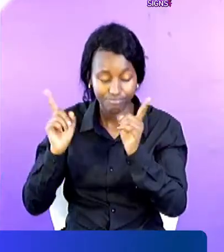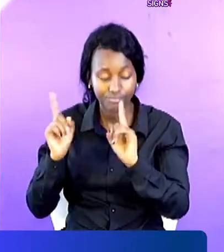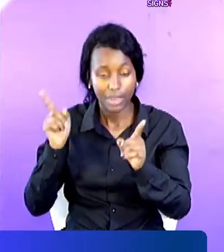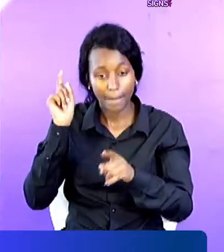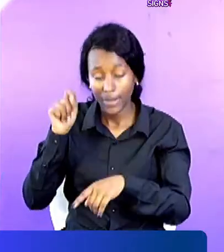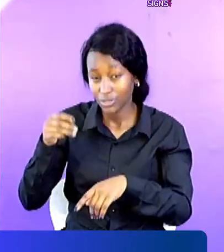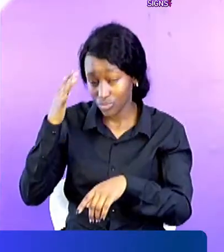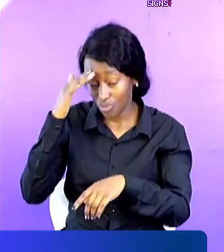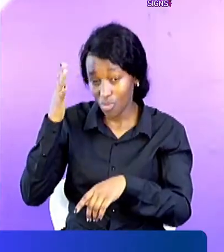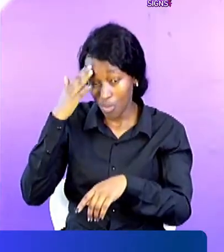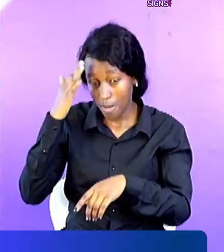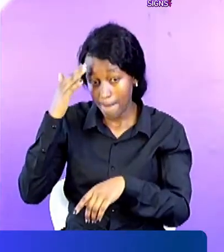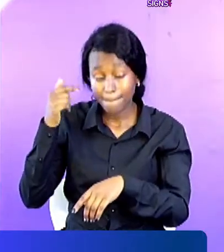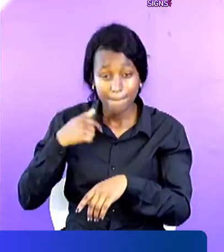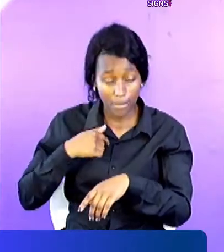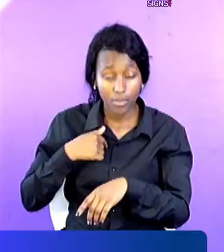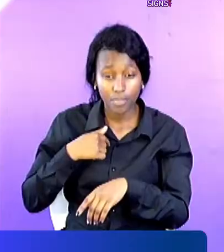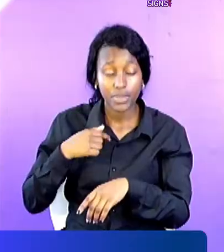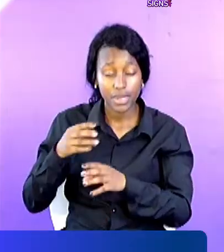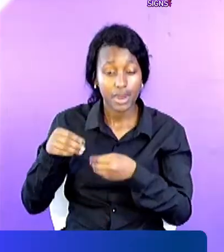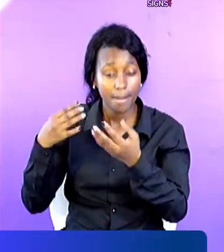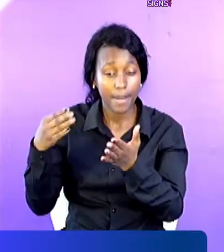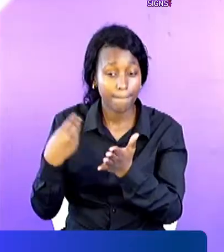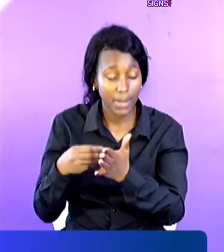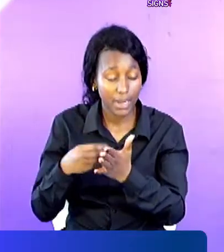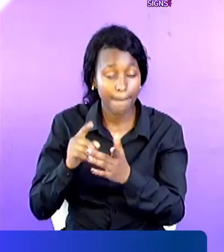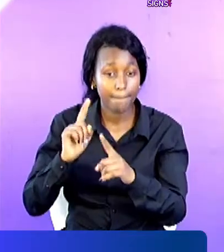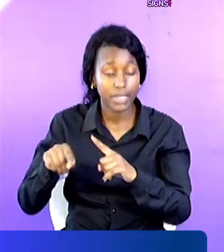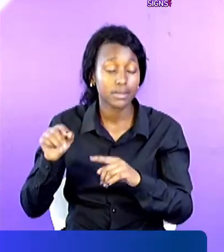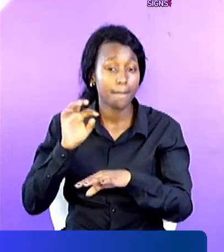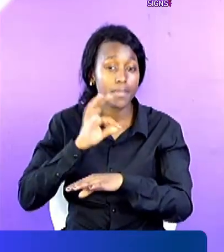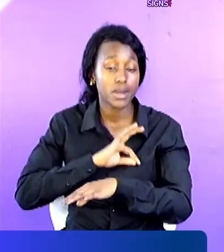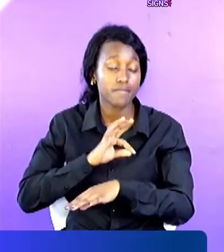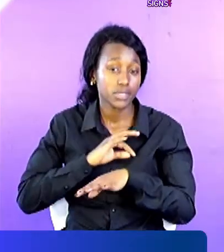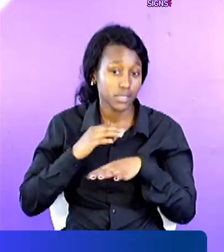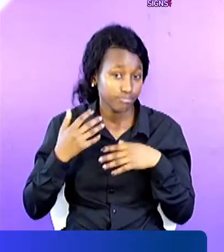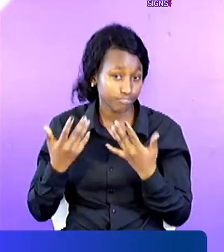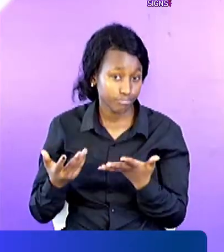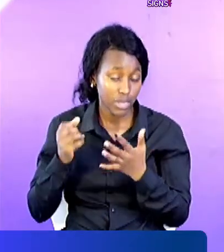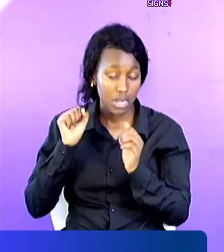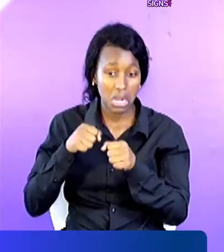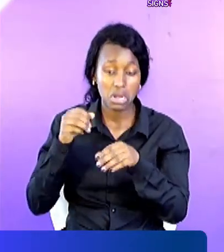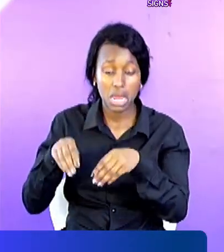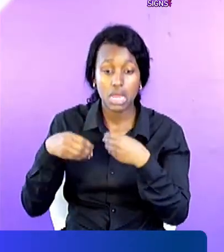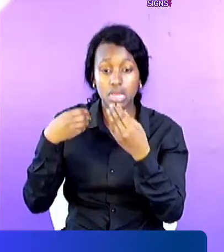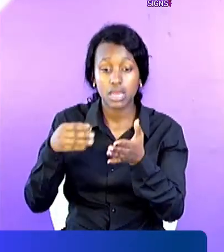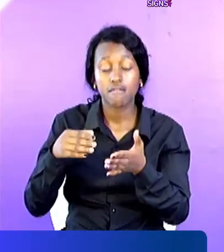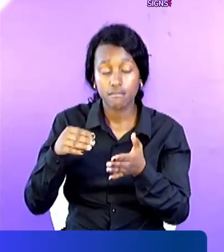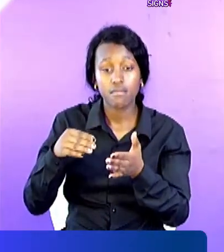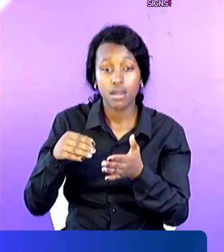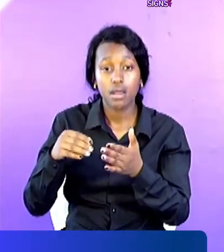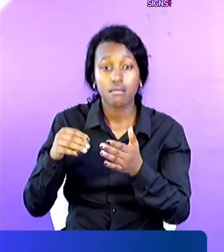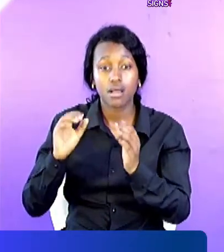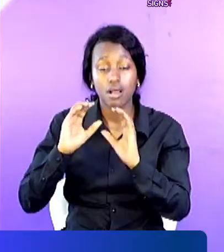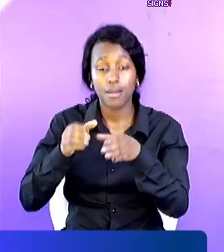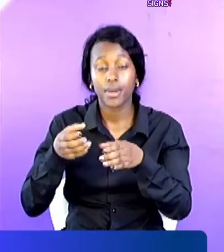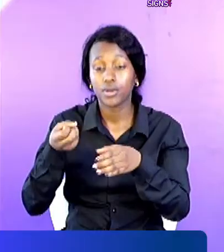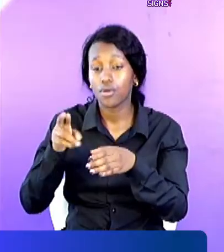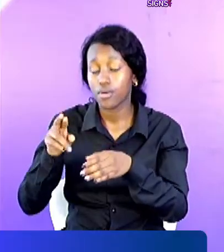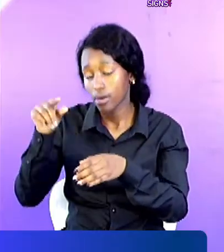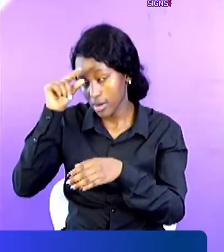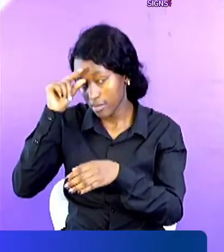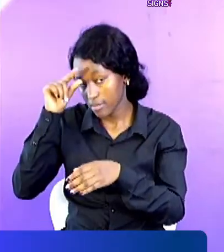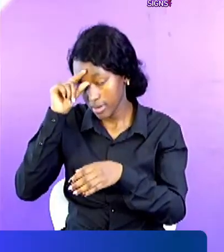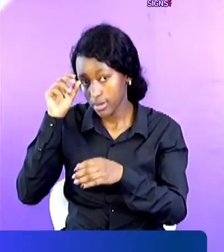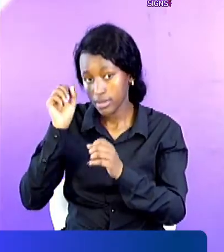lending to? You're either lending to a corporate and or the government. Yeah. So if you're lending to government, now government will